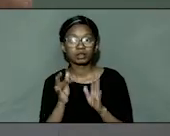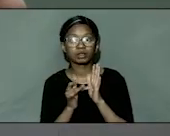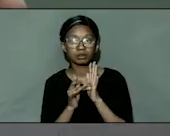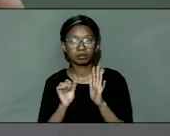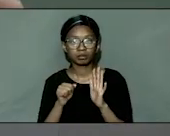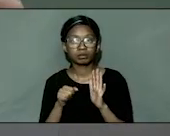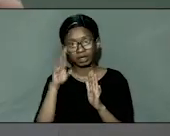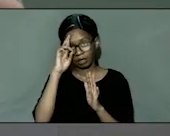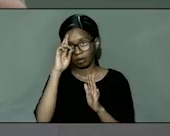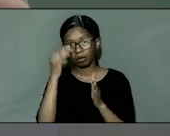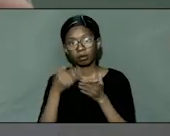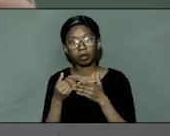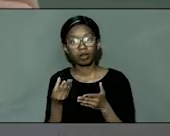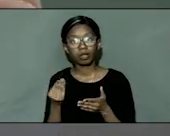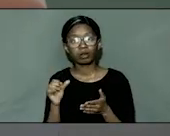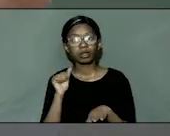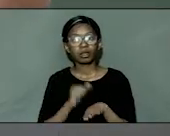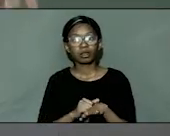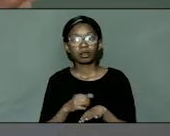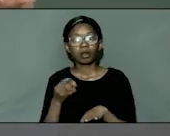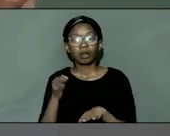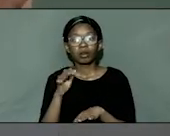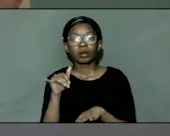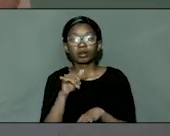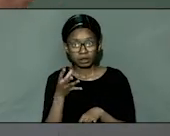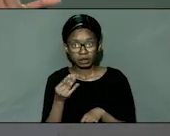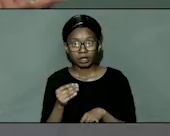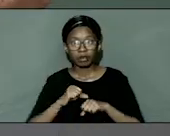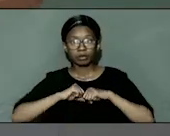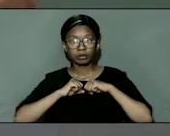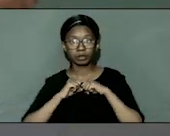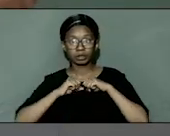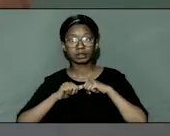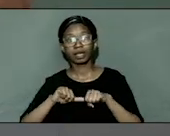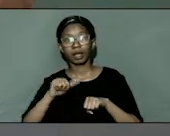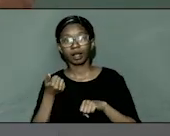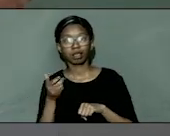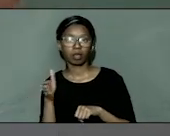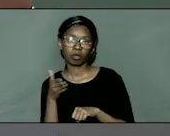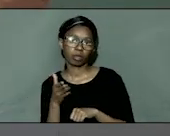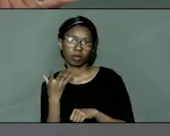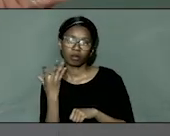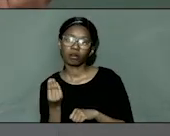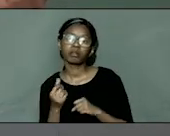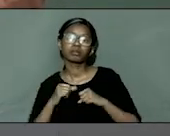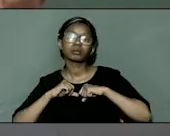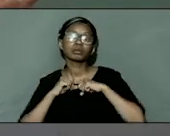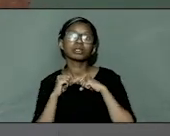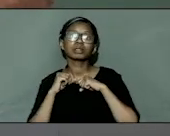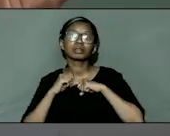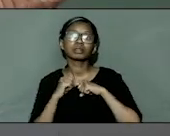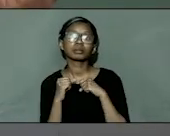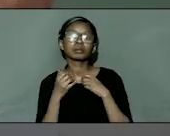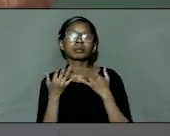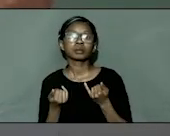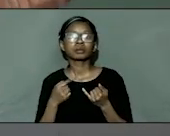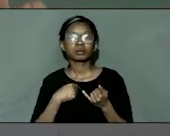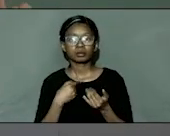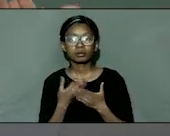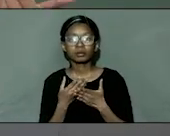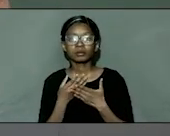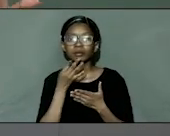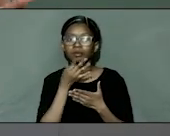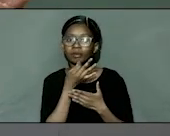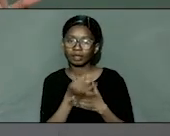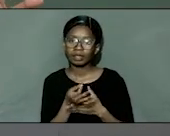there were stoneflies with what? With wings, and there were stoneflies without wings. Now I can say, explain